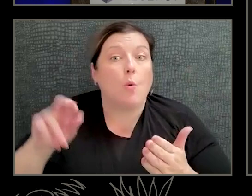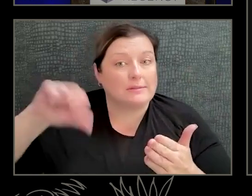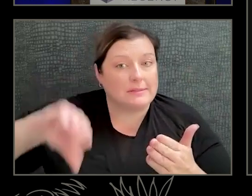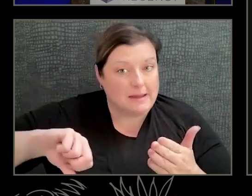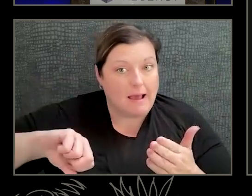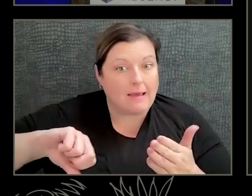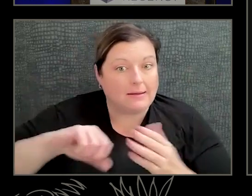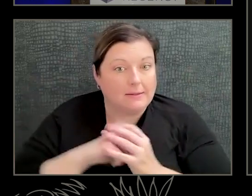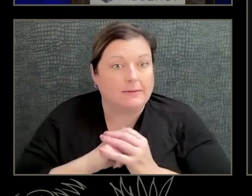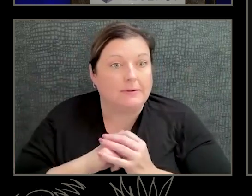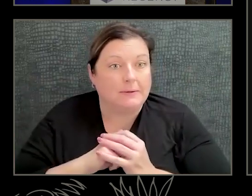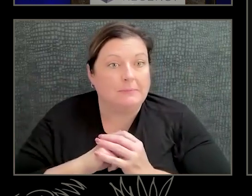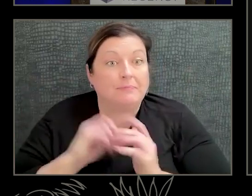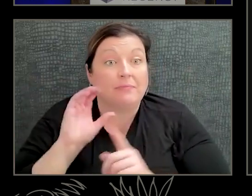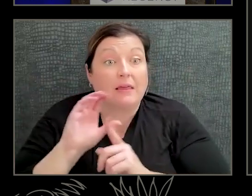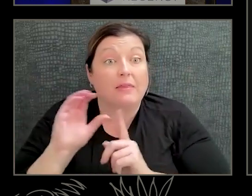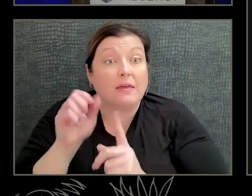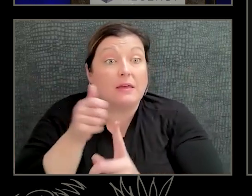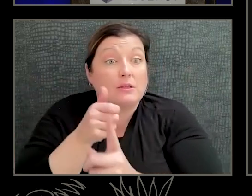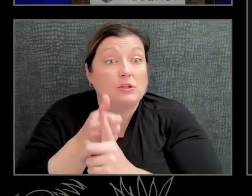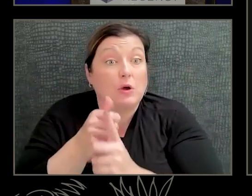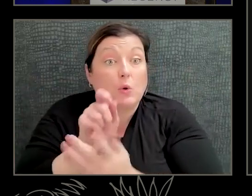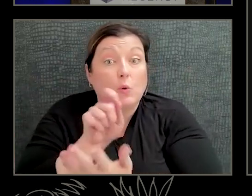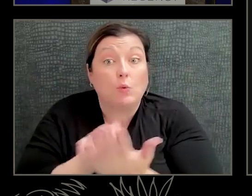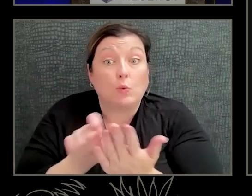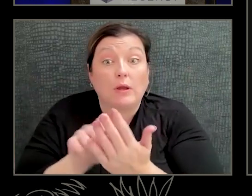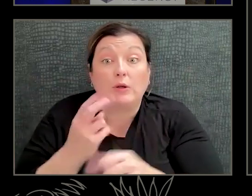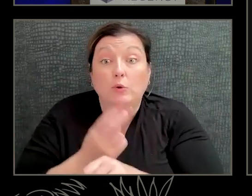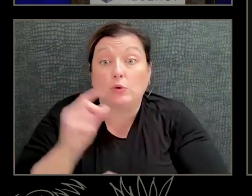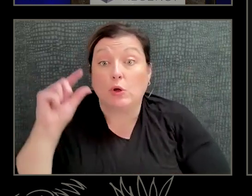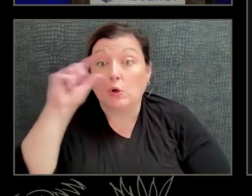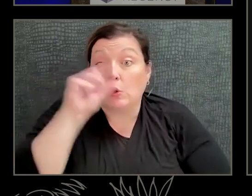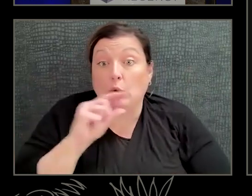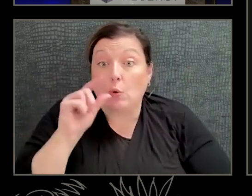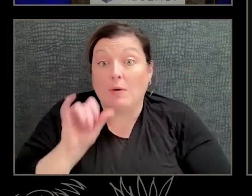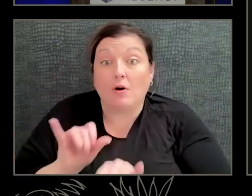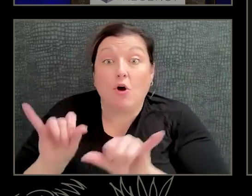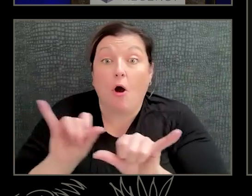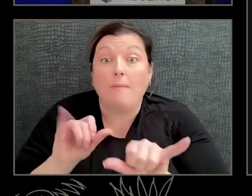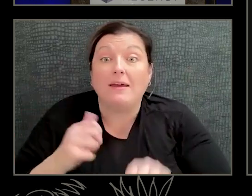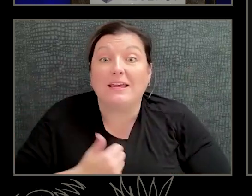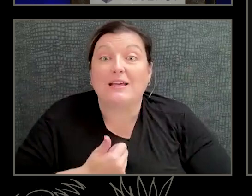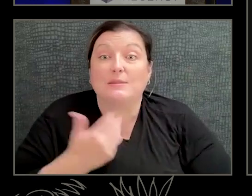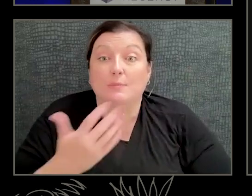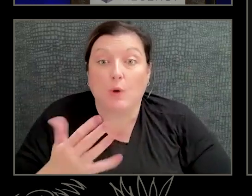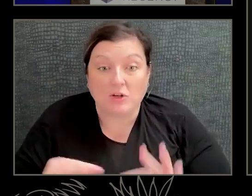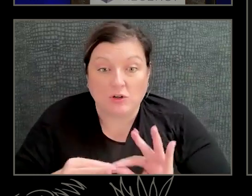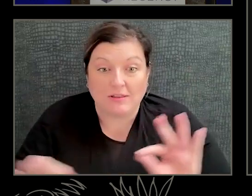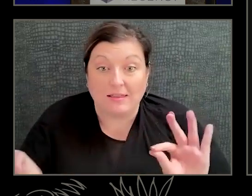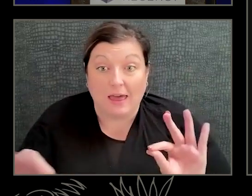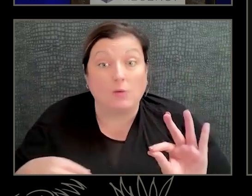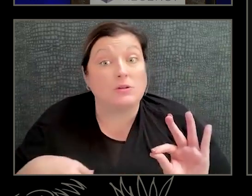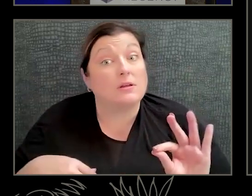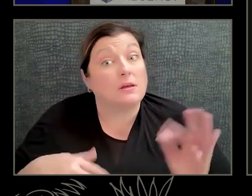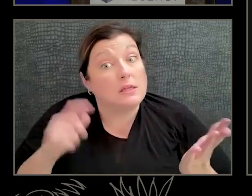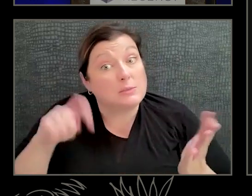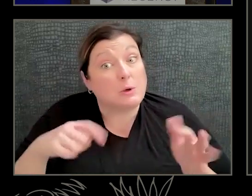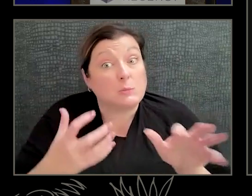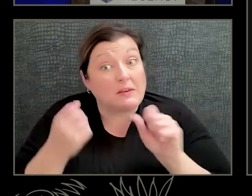The conditions themselves are written using Google's common expression language, which is supposedly very fast and